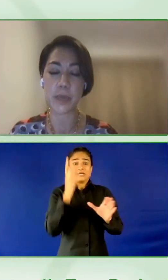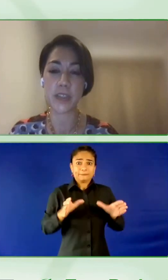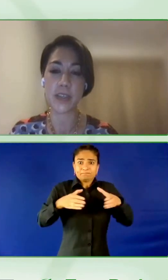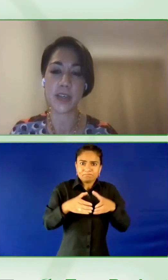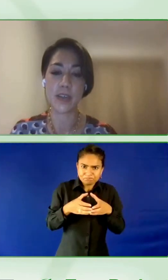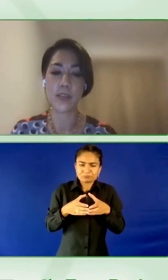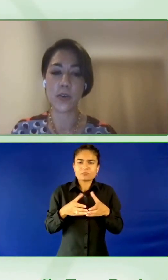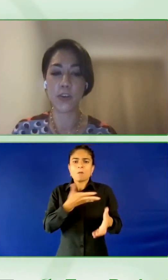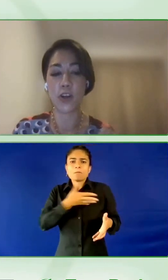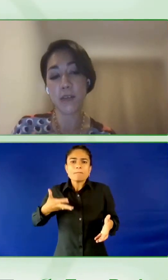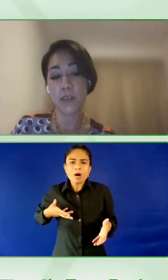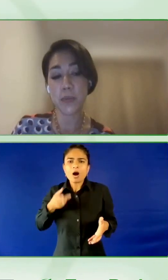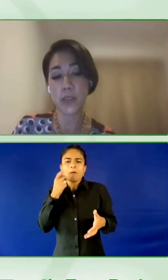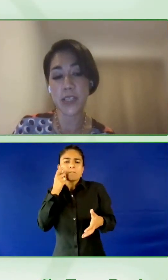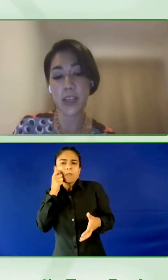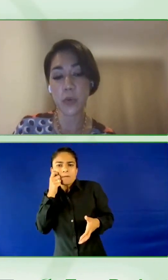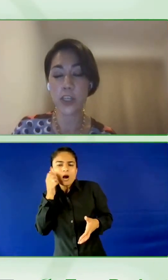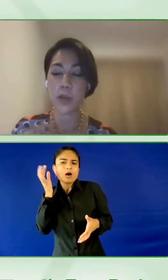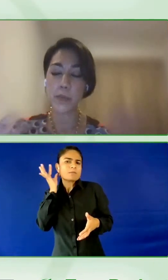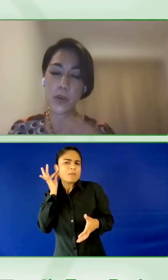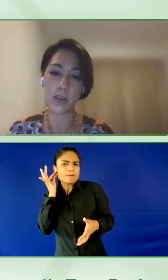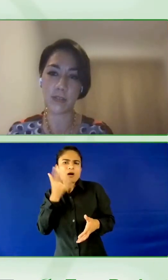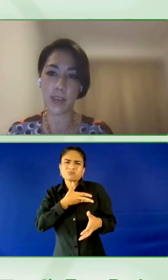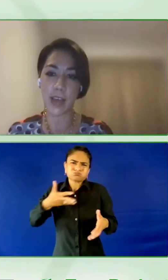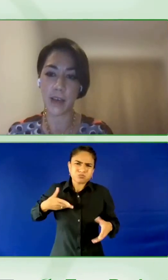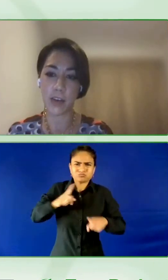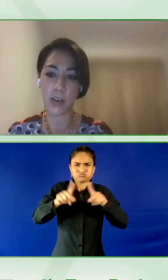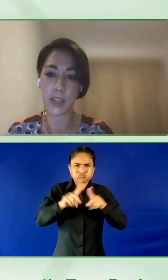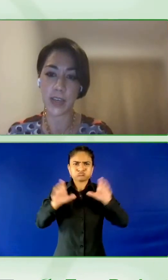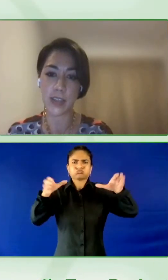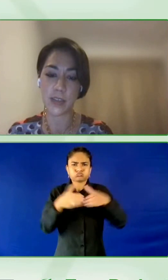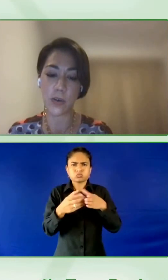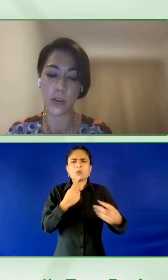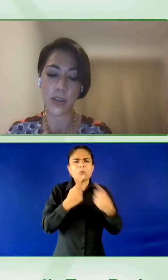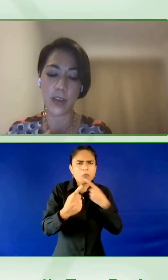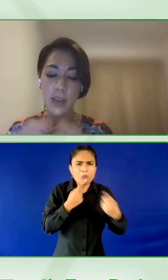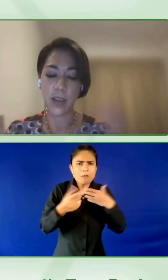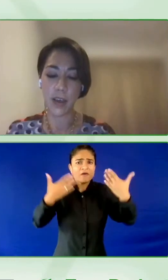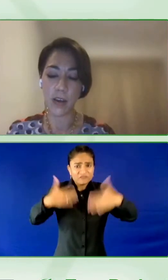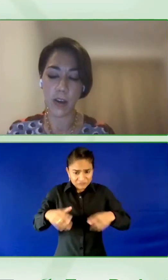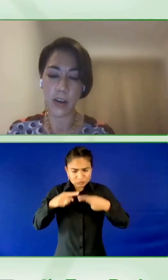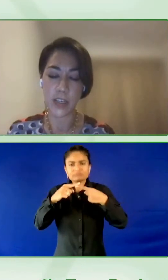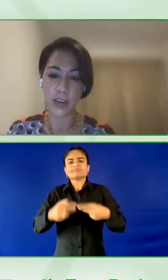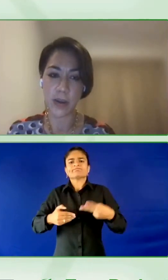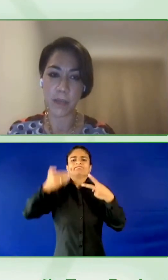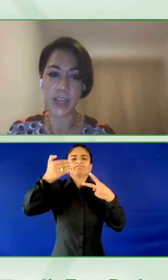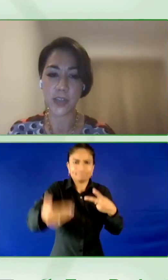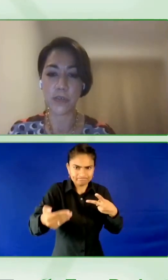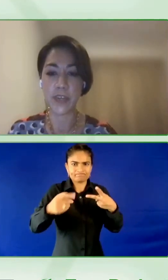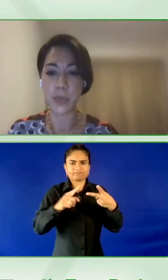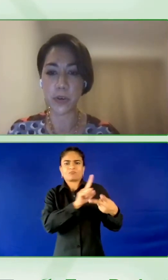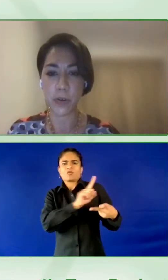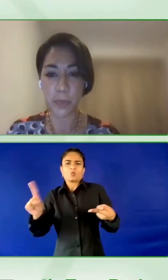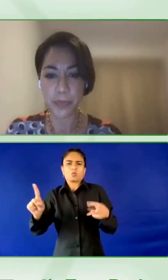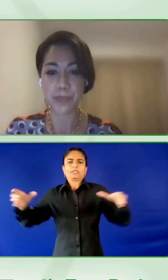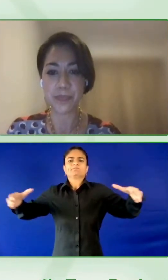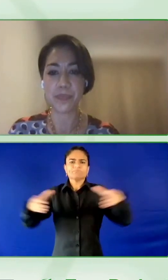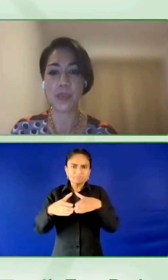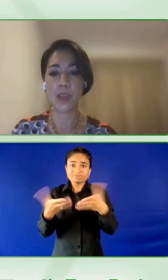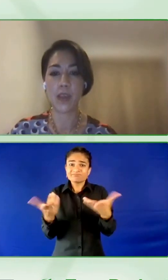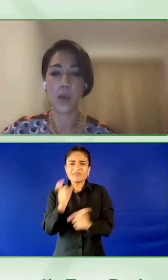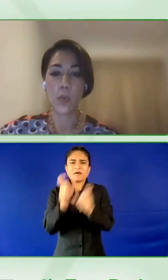and engagement. So if you're not comfortable to attend the workshop, you can contact us on our Instagram page or Facebook